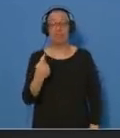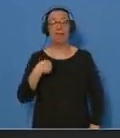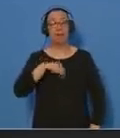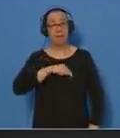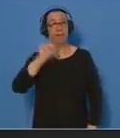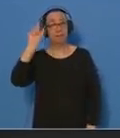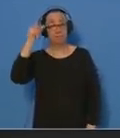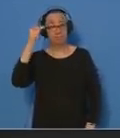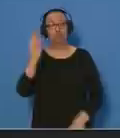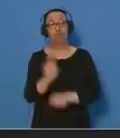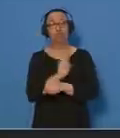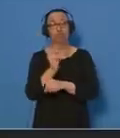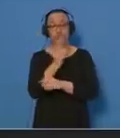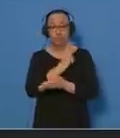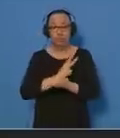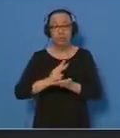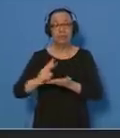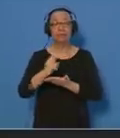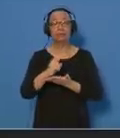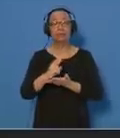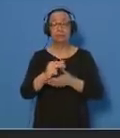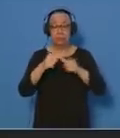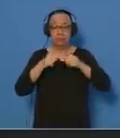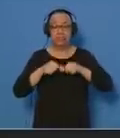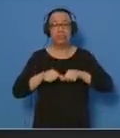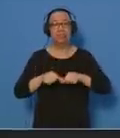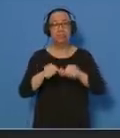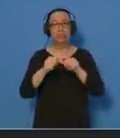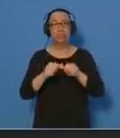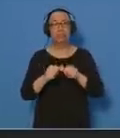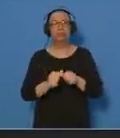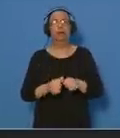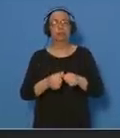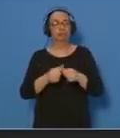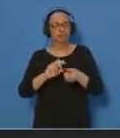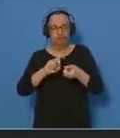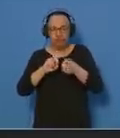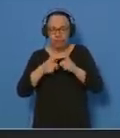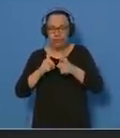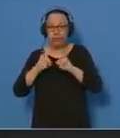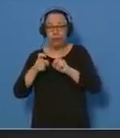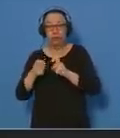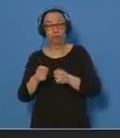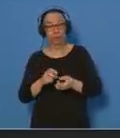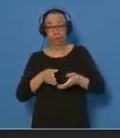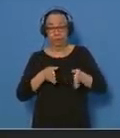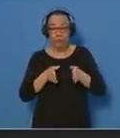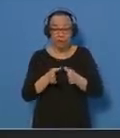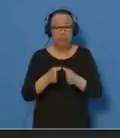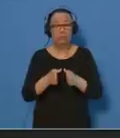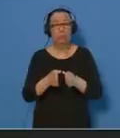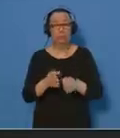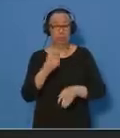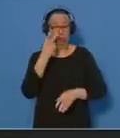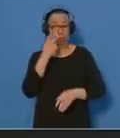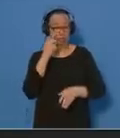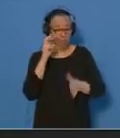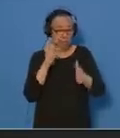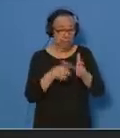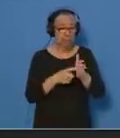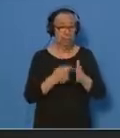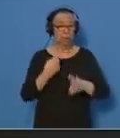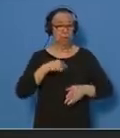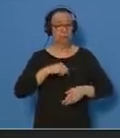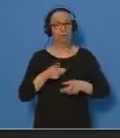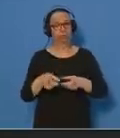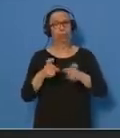these 2 weeks. We're going to continue to figure out and adapt our strategies. You recognize that we're adapting As we go forward, it is a